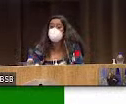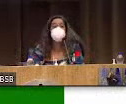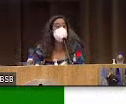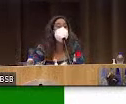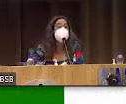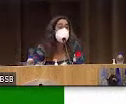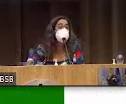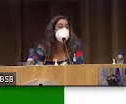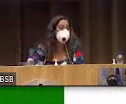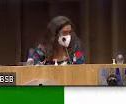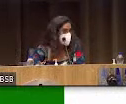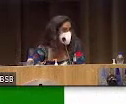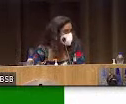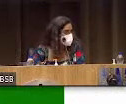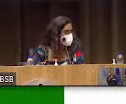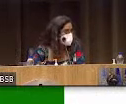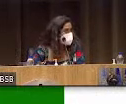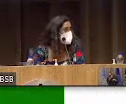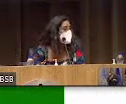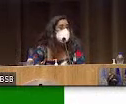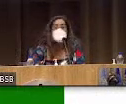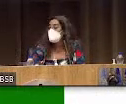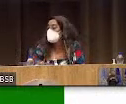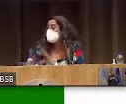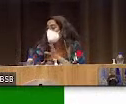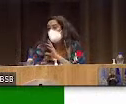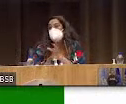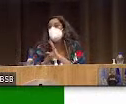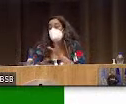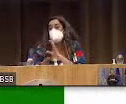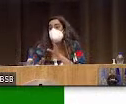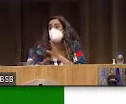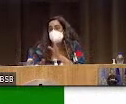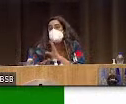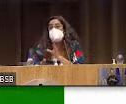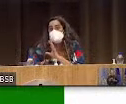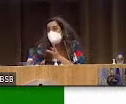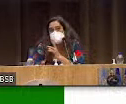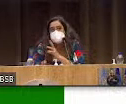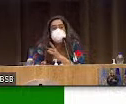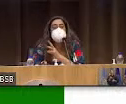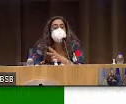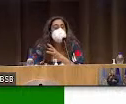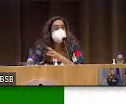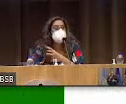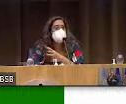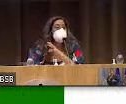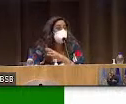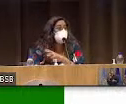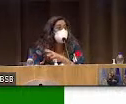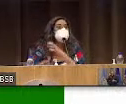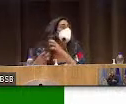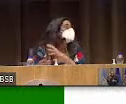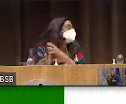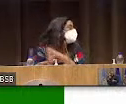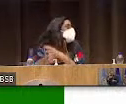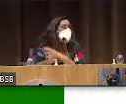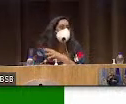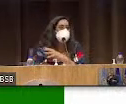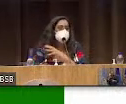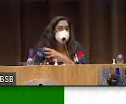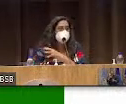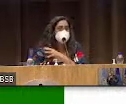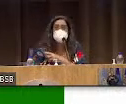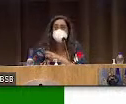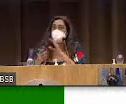but 38% of the patients had 1 or 2 consultations, and approximately